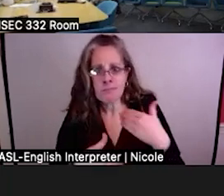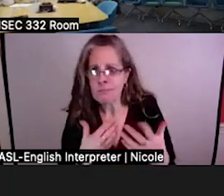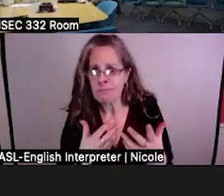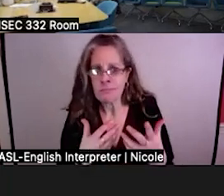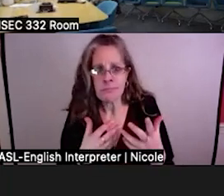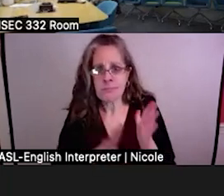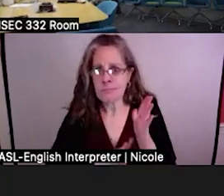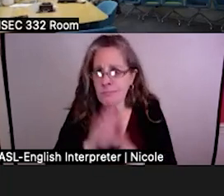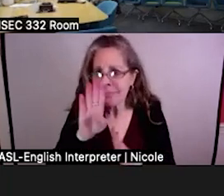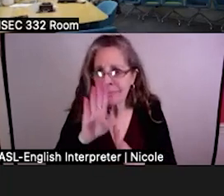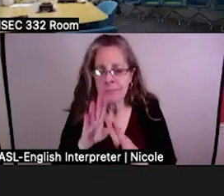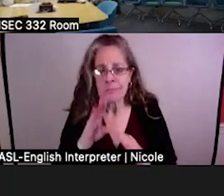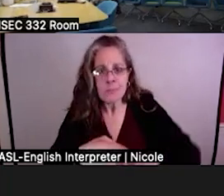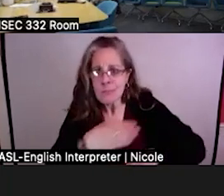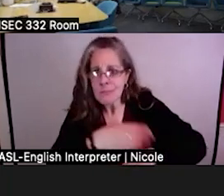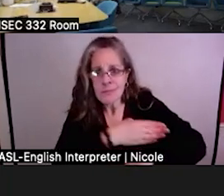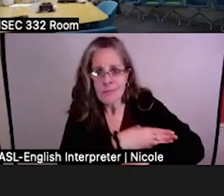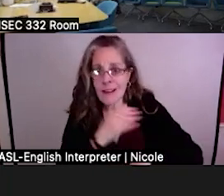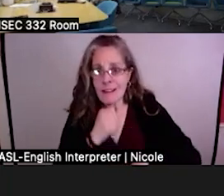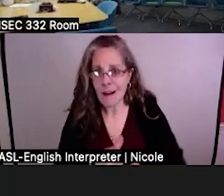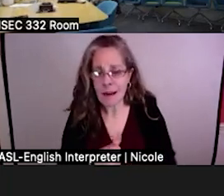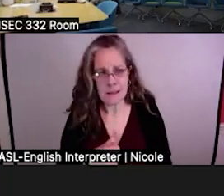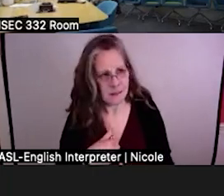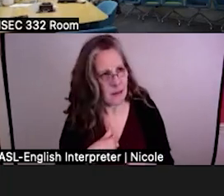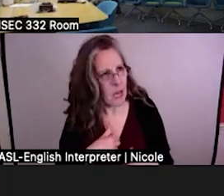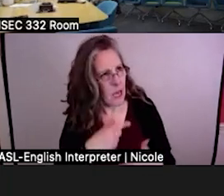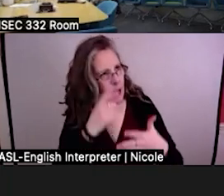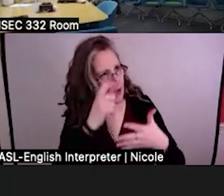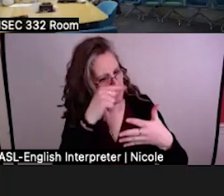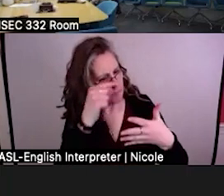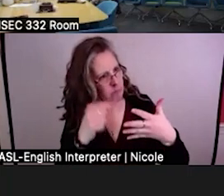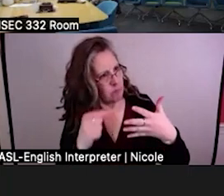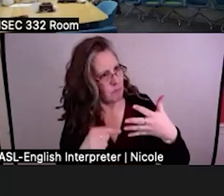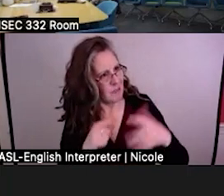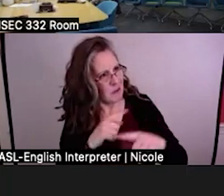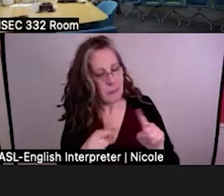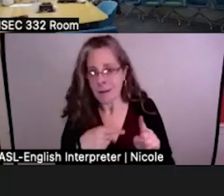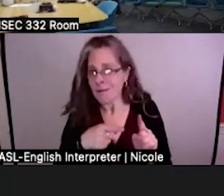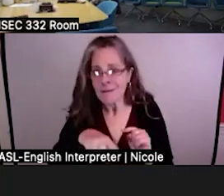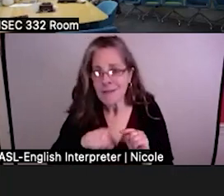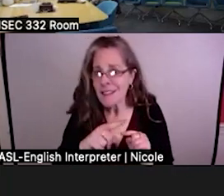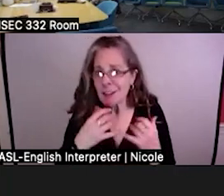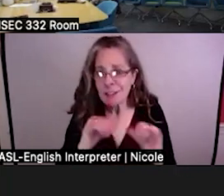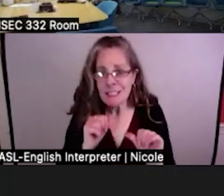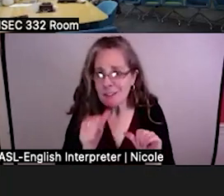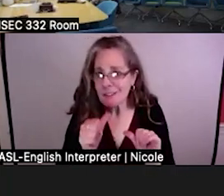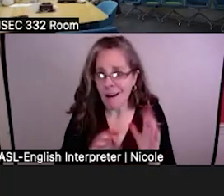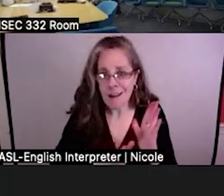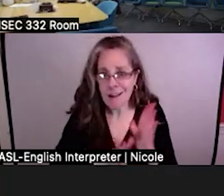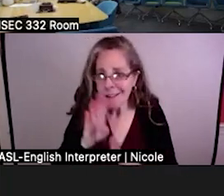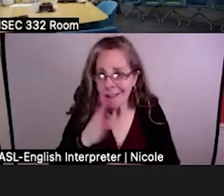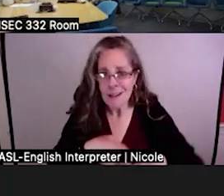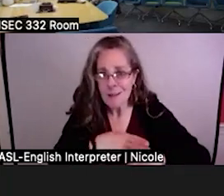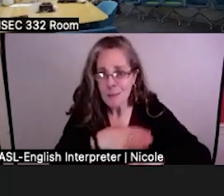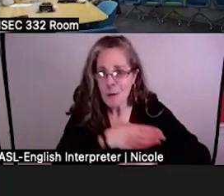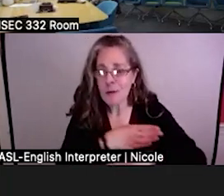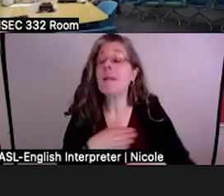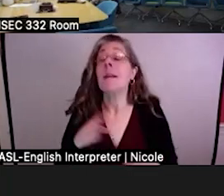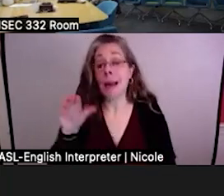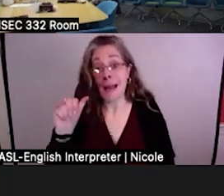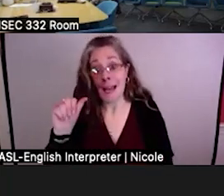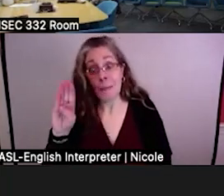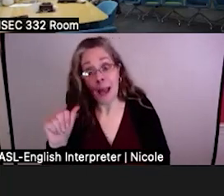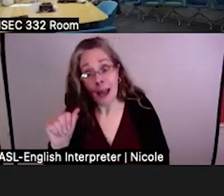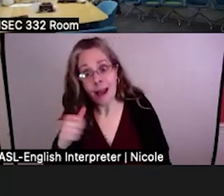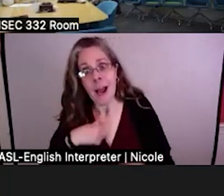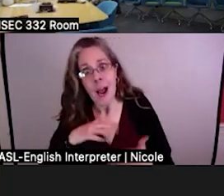were just the thing to do, and they still weren't making much progress. And through ABA, I learned how to really take data and graph your data